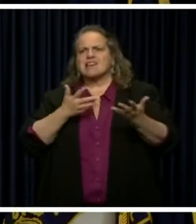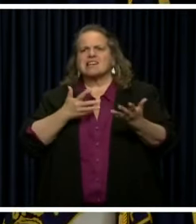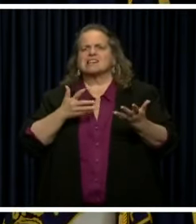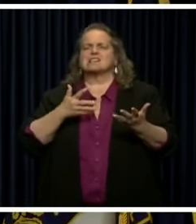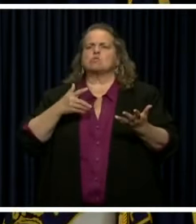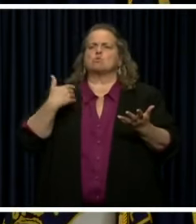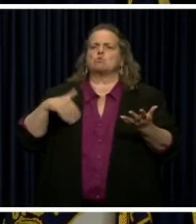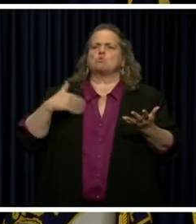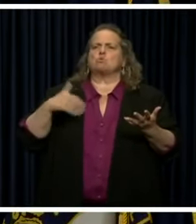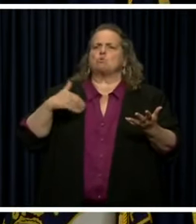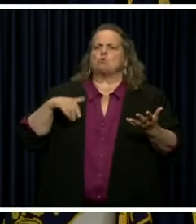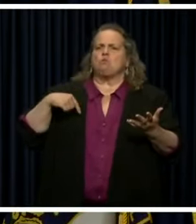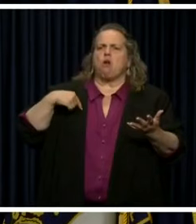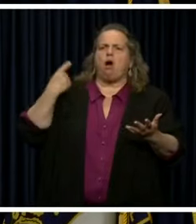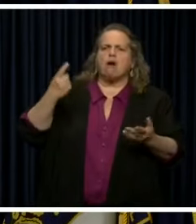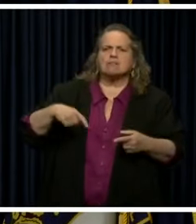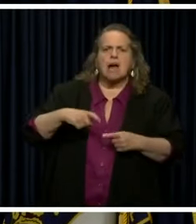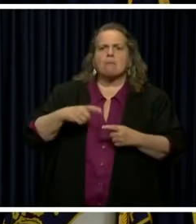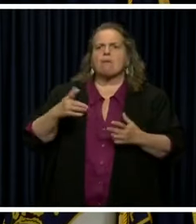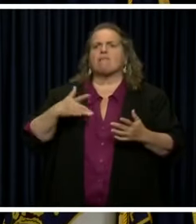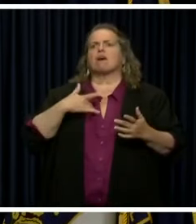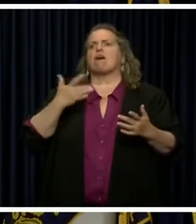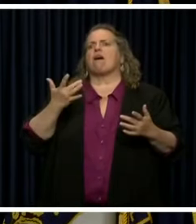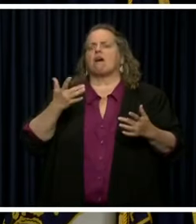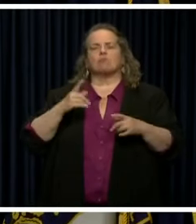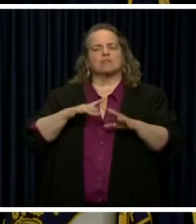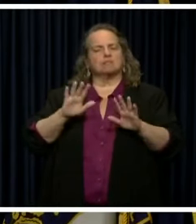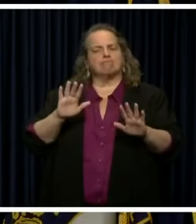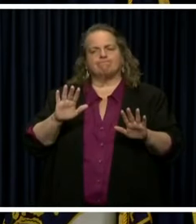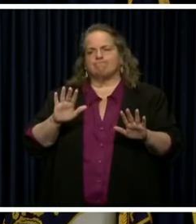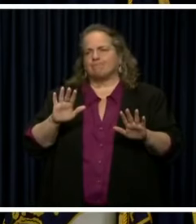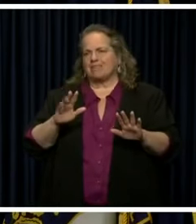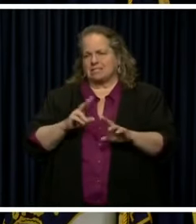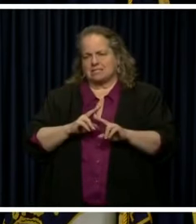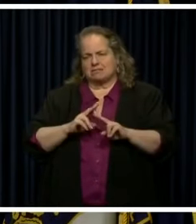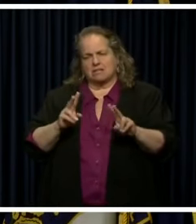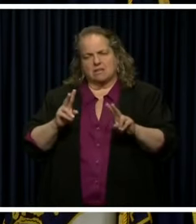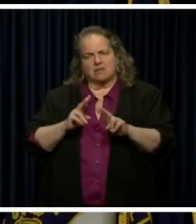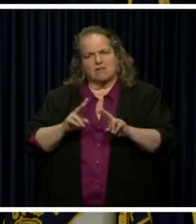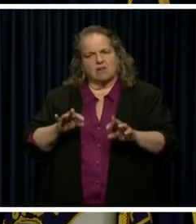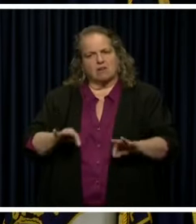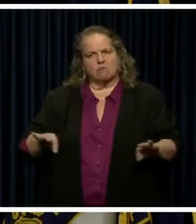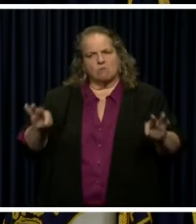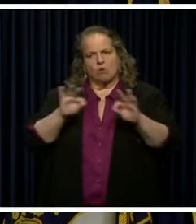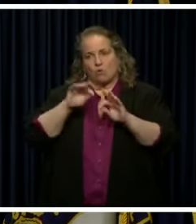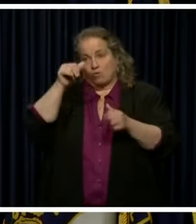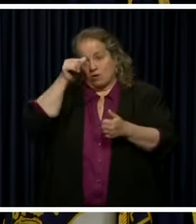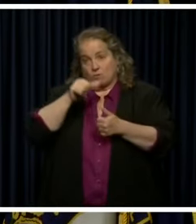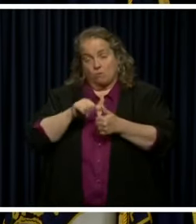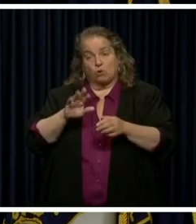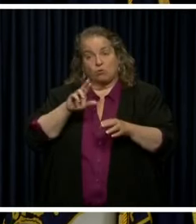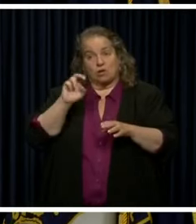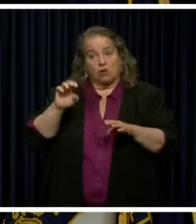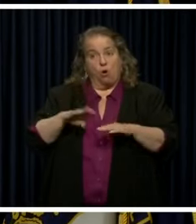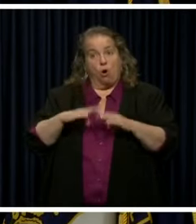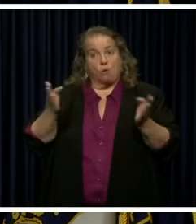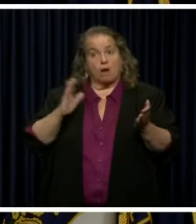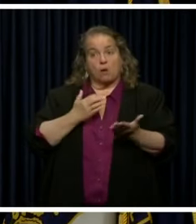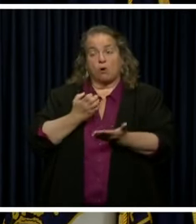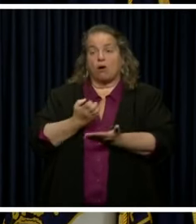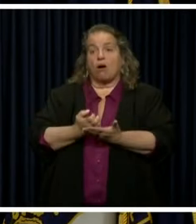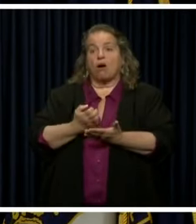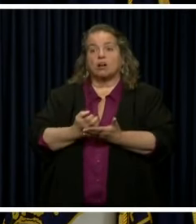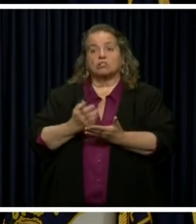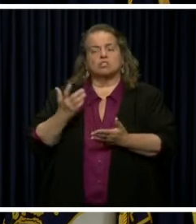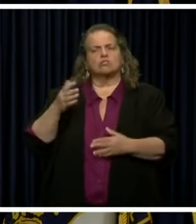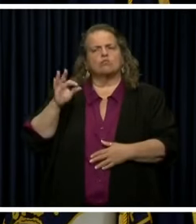too long. It is still really important. Remember, our reopening of our economy is tenuous, right? It's